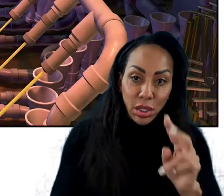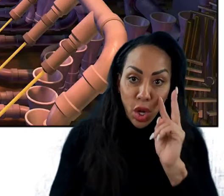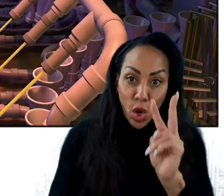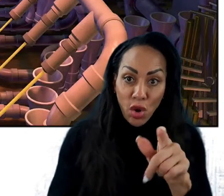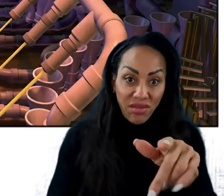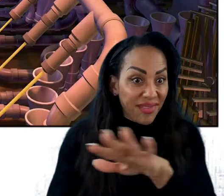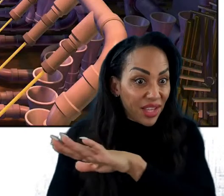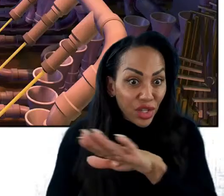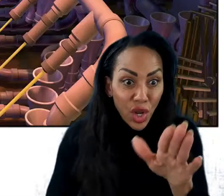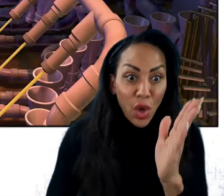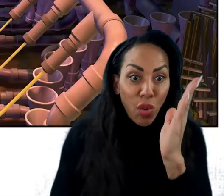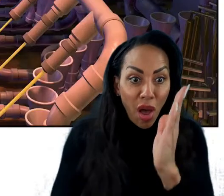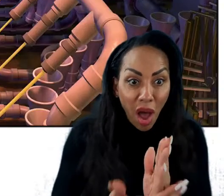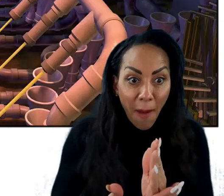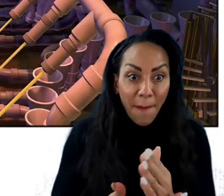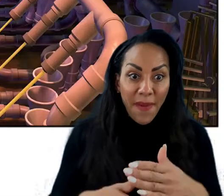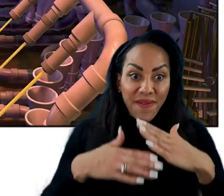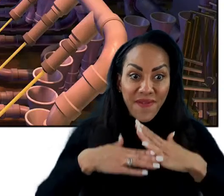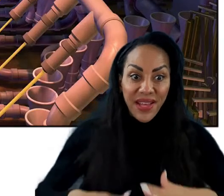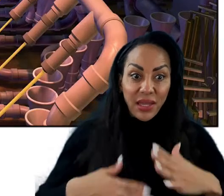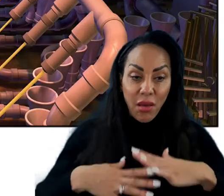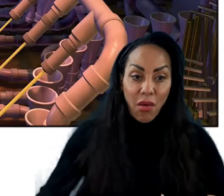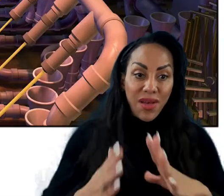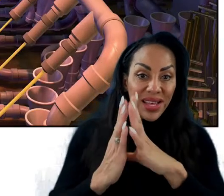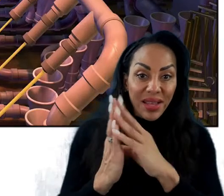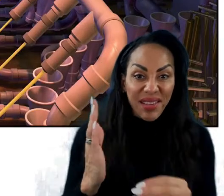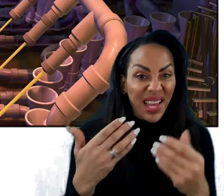synthesizer, it's all computer-generated imagery.